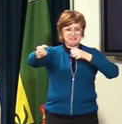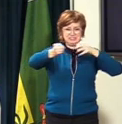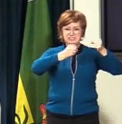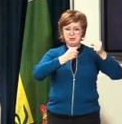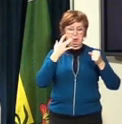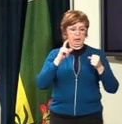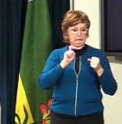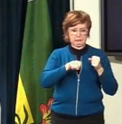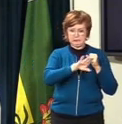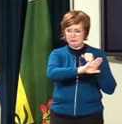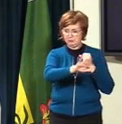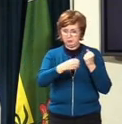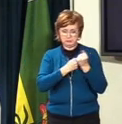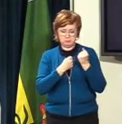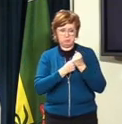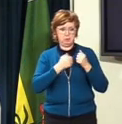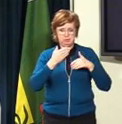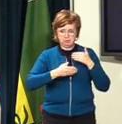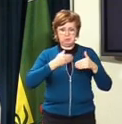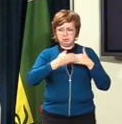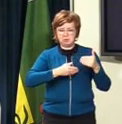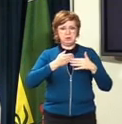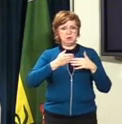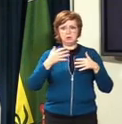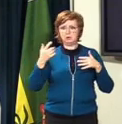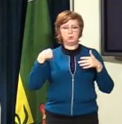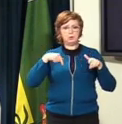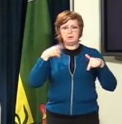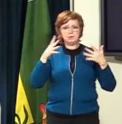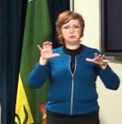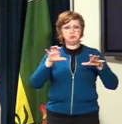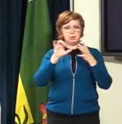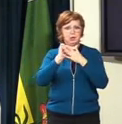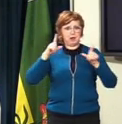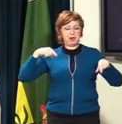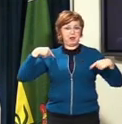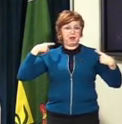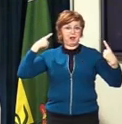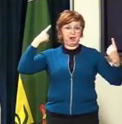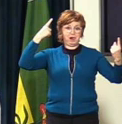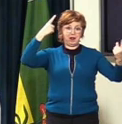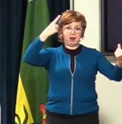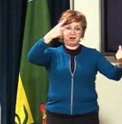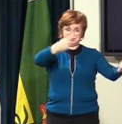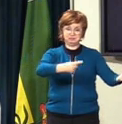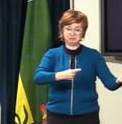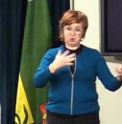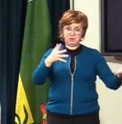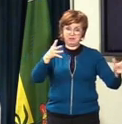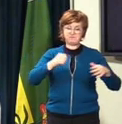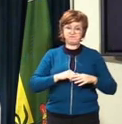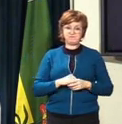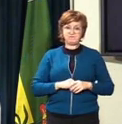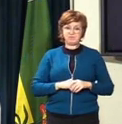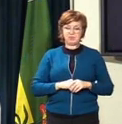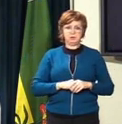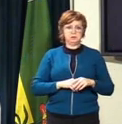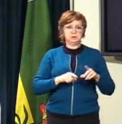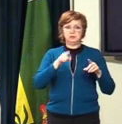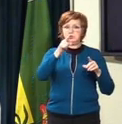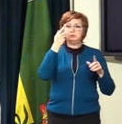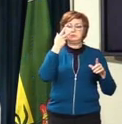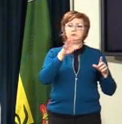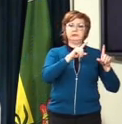it's not just this action now. We've been actioning on this over the last few months. You've seen our testing capacity expand. You've seen